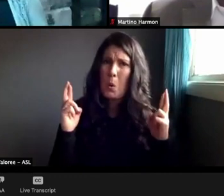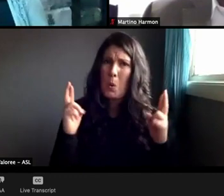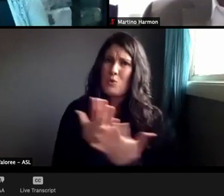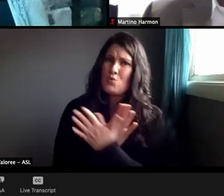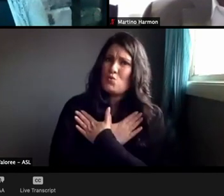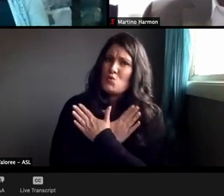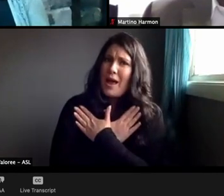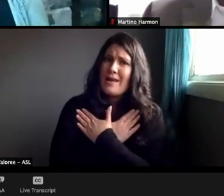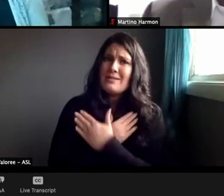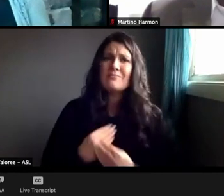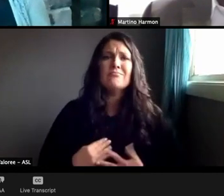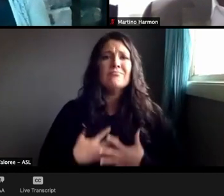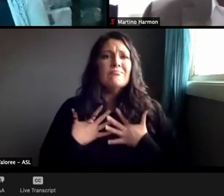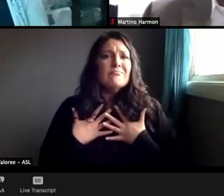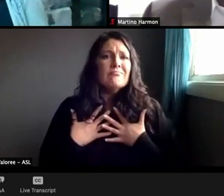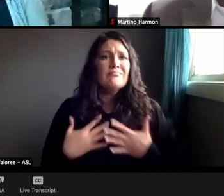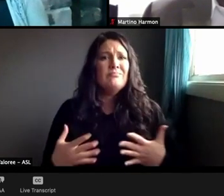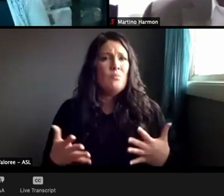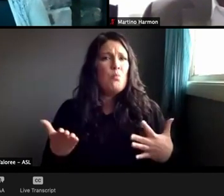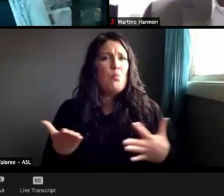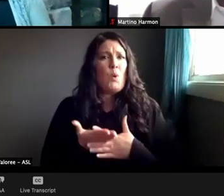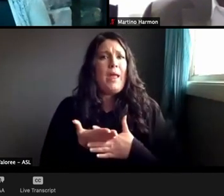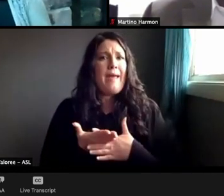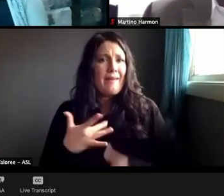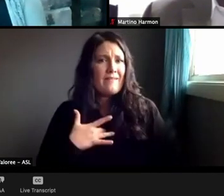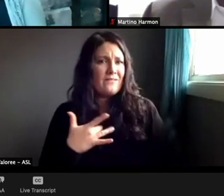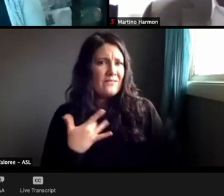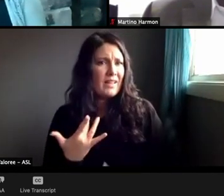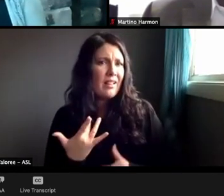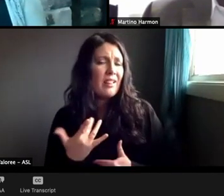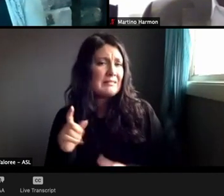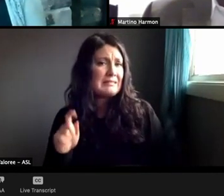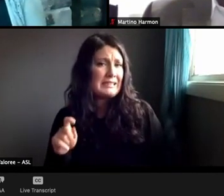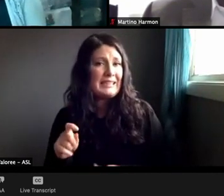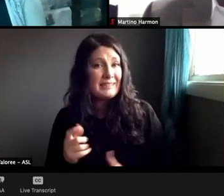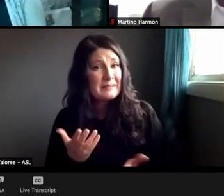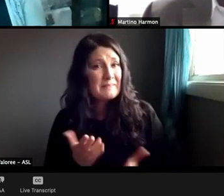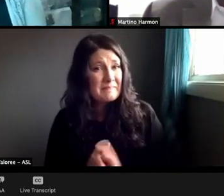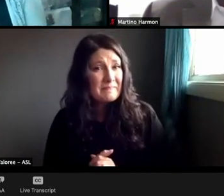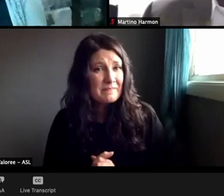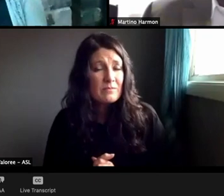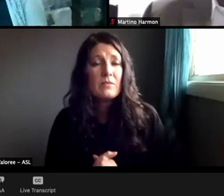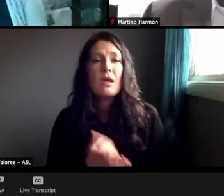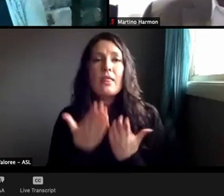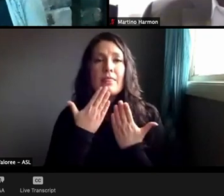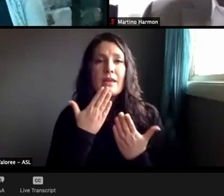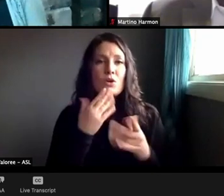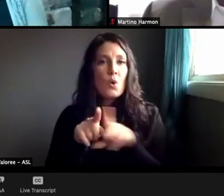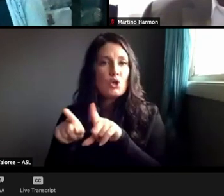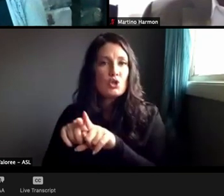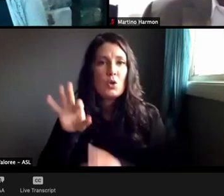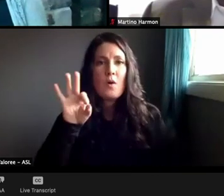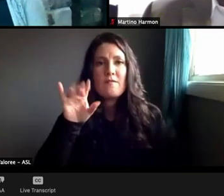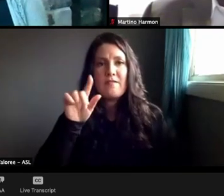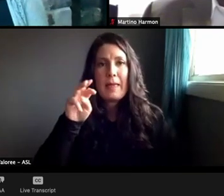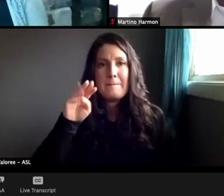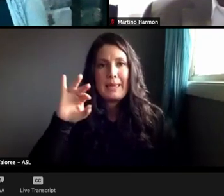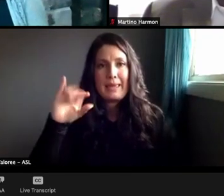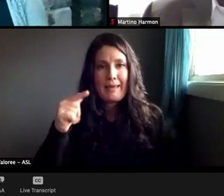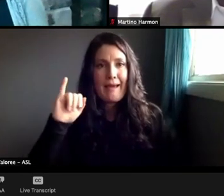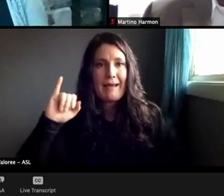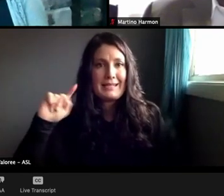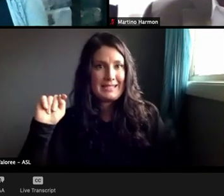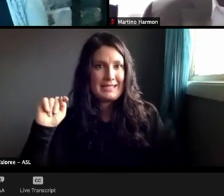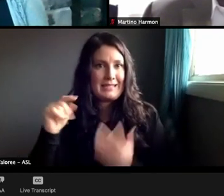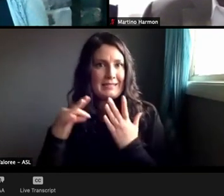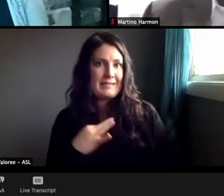much needed and greatly anticipated. A thank you also to the Fleming IT staff who's been staffing this